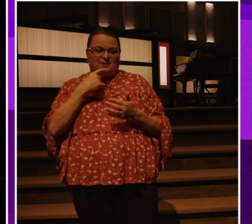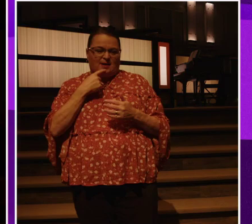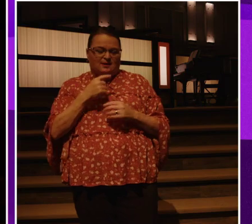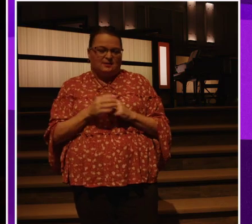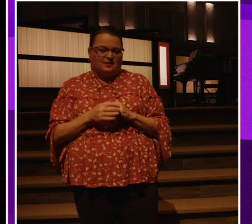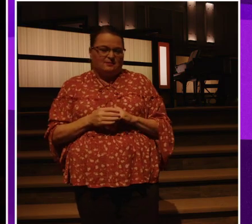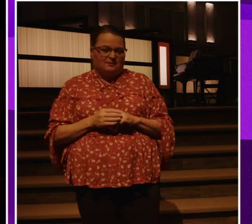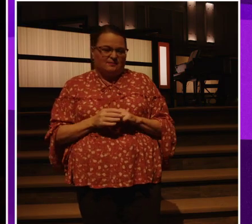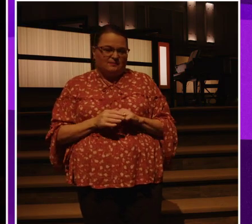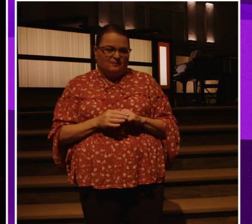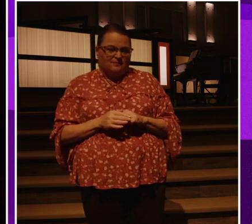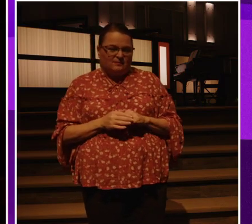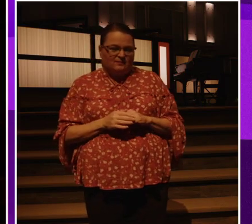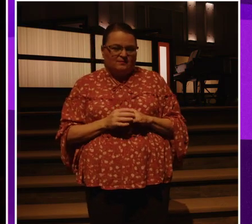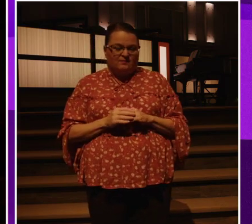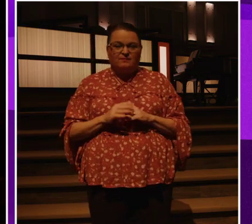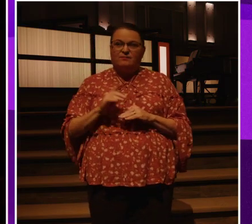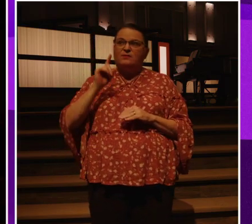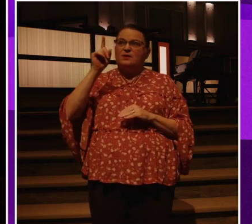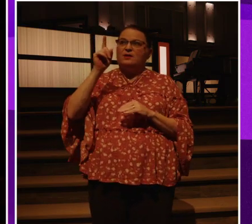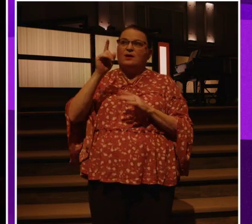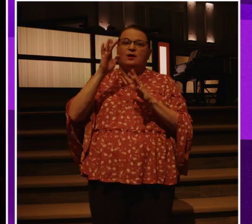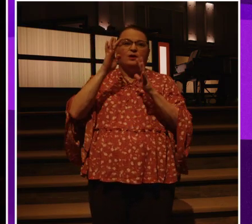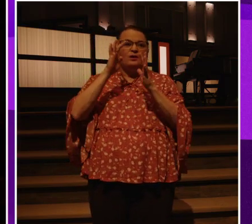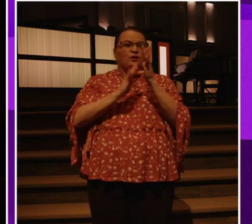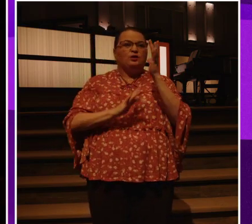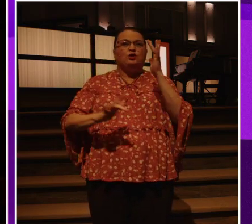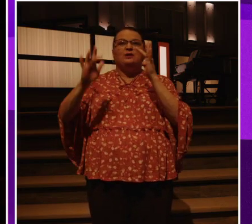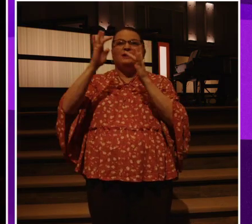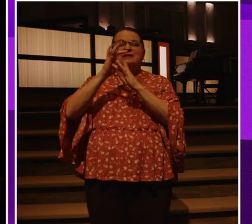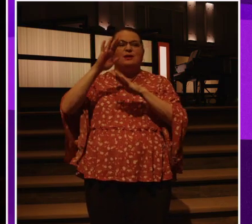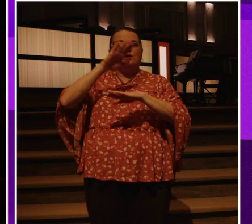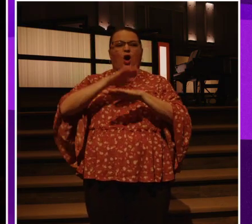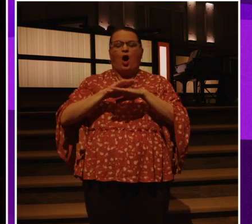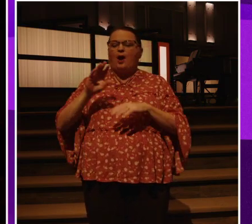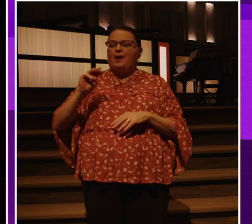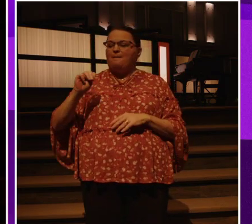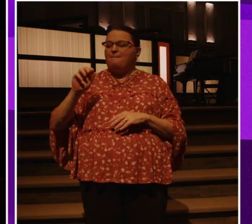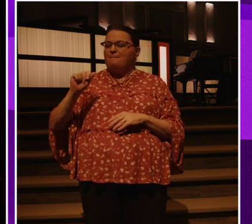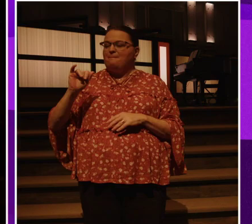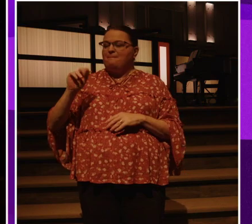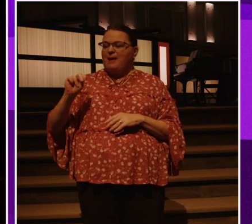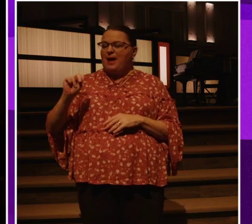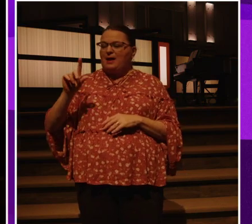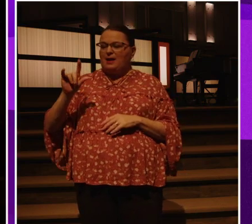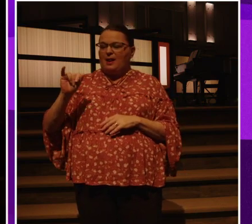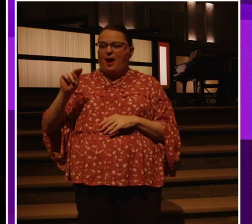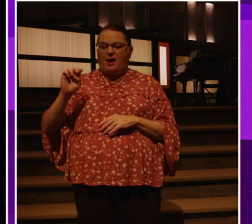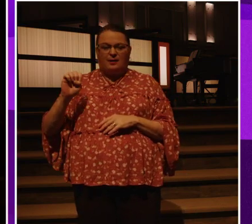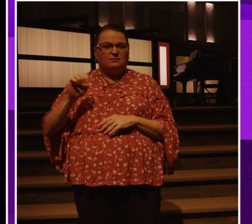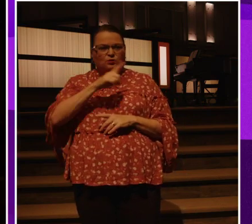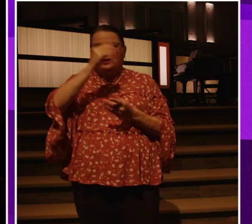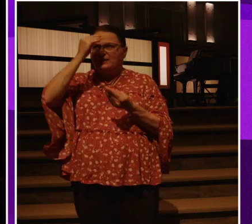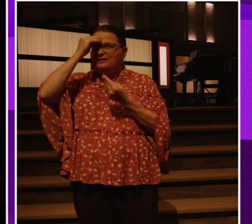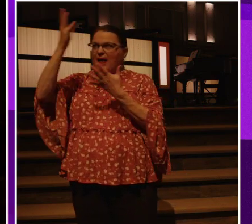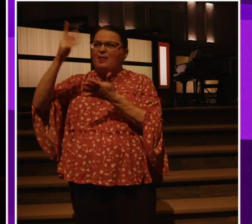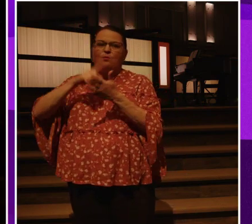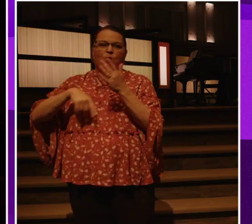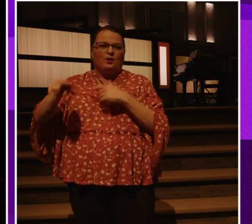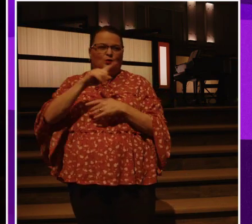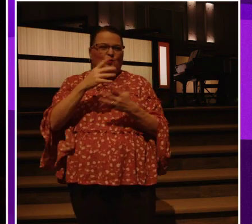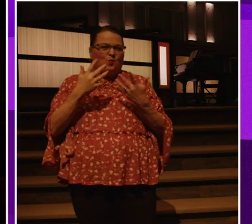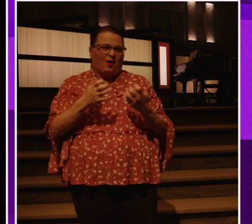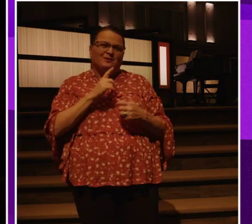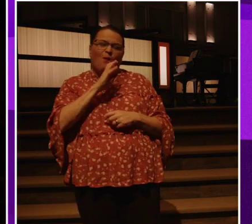this. Jesus on the main line, tell him what you want. I don't know if you've ever